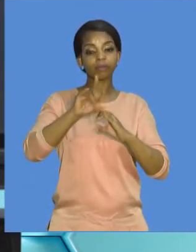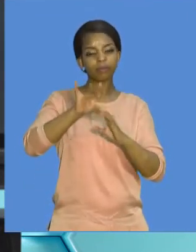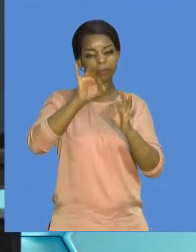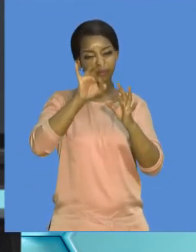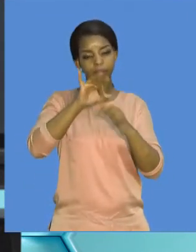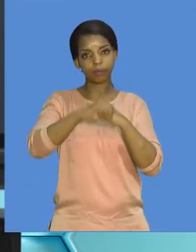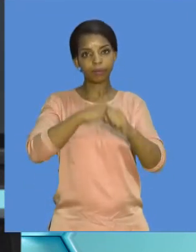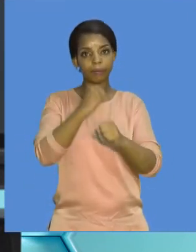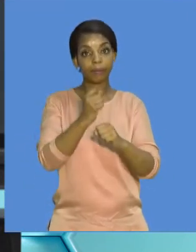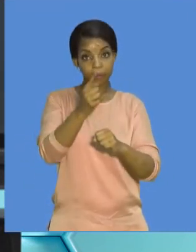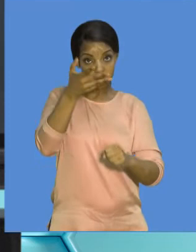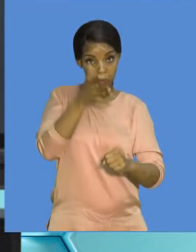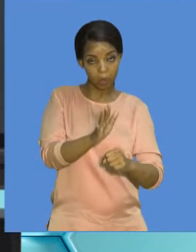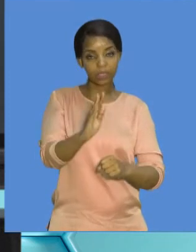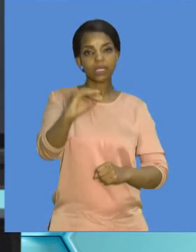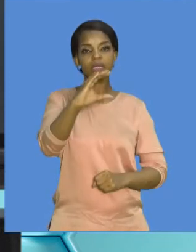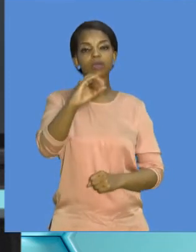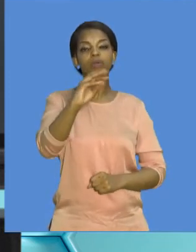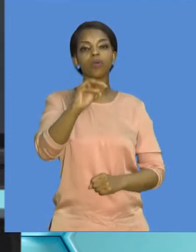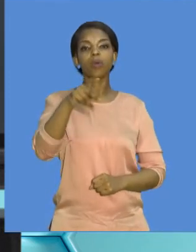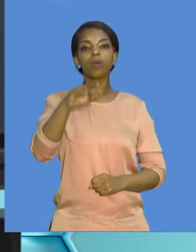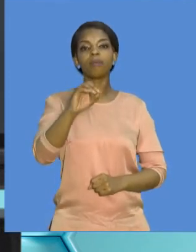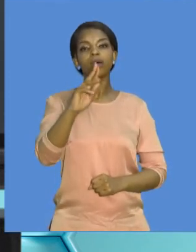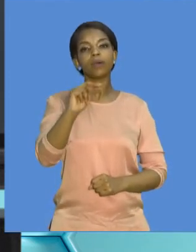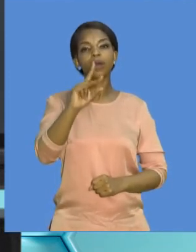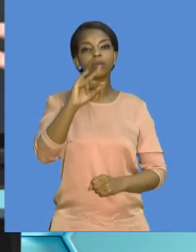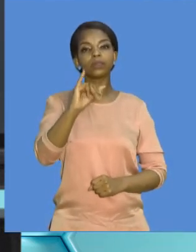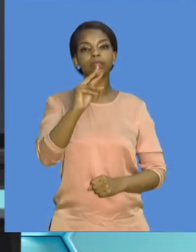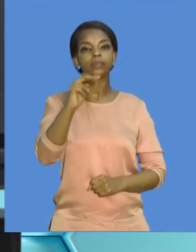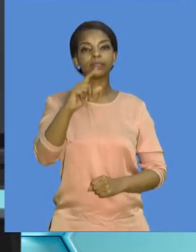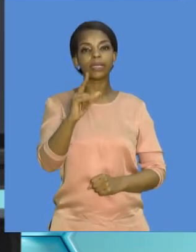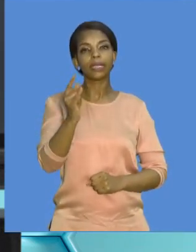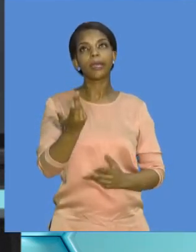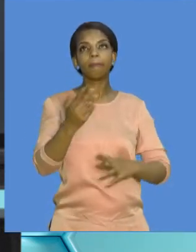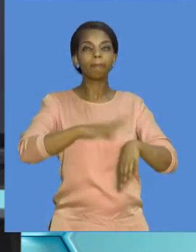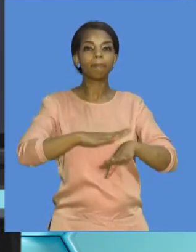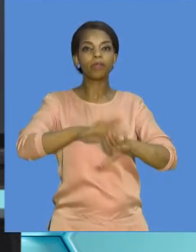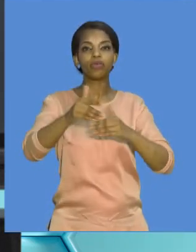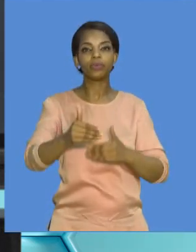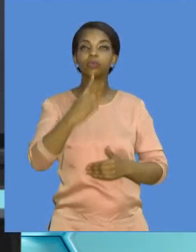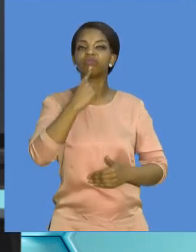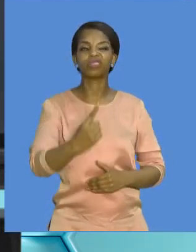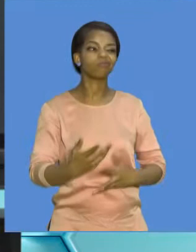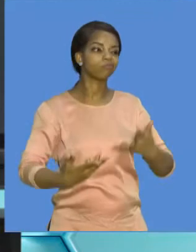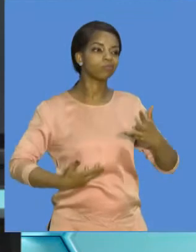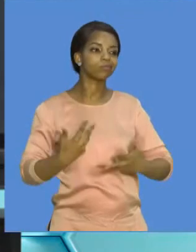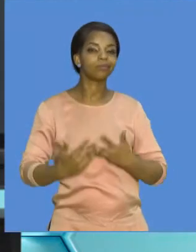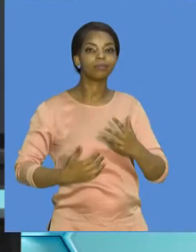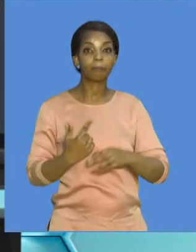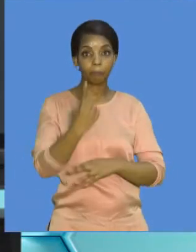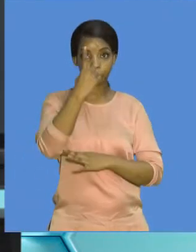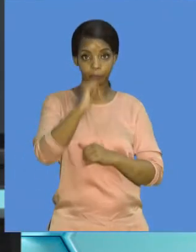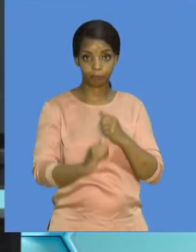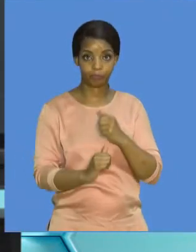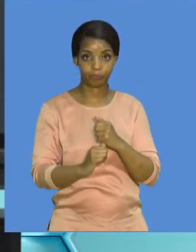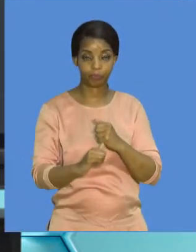year is what compounding period means. Meaning, if I say to you, it's compounded monthly, it means I'm